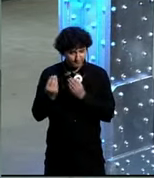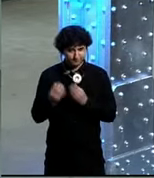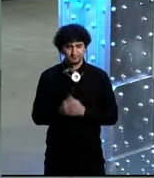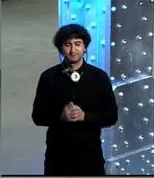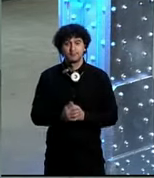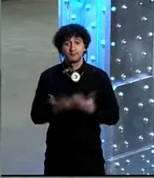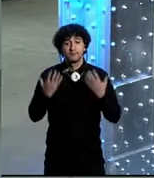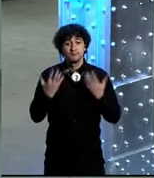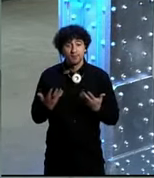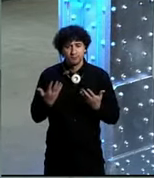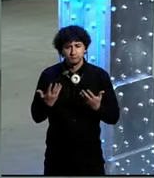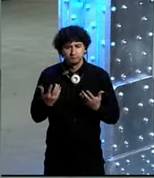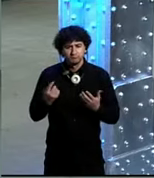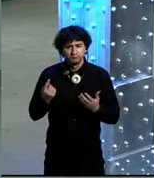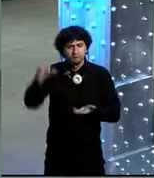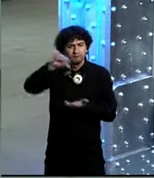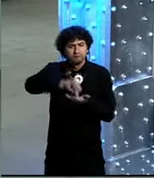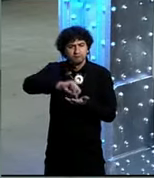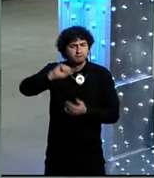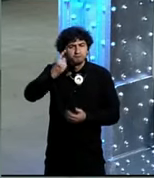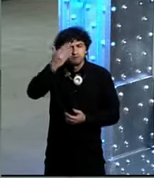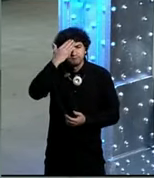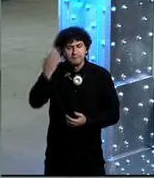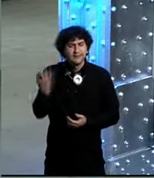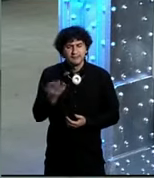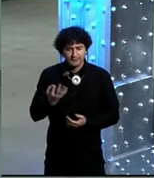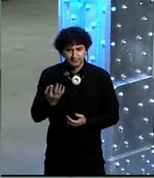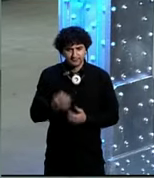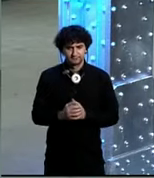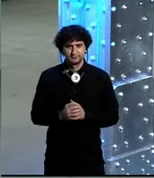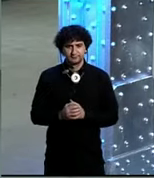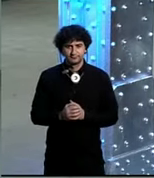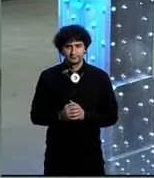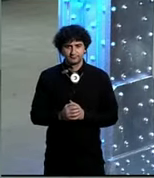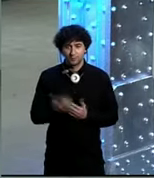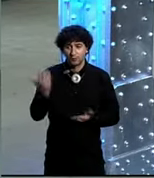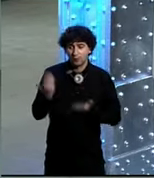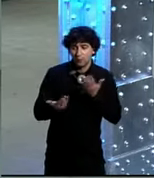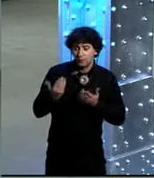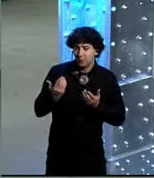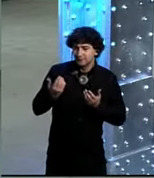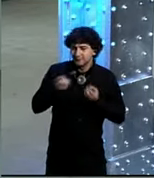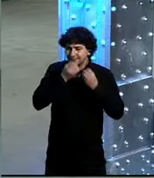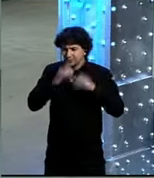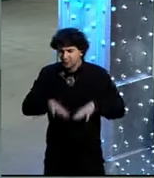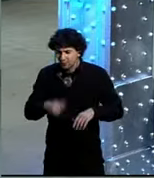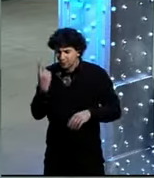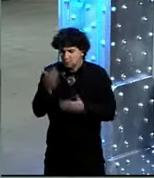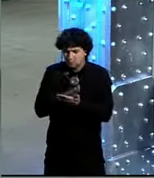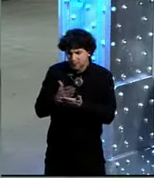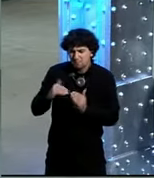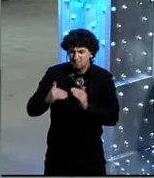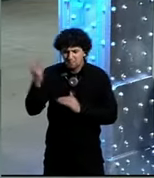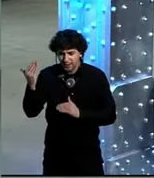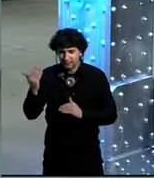them all lies an urge to tell compelling stories over more than one media in ways that engages and